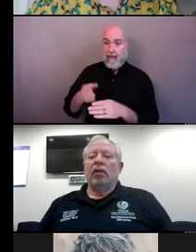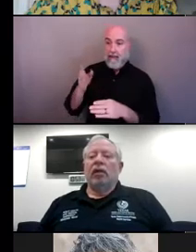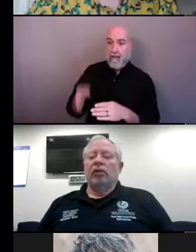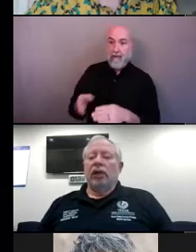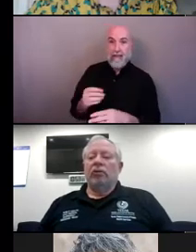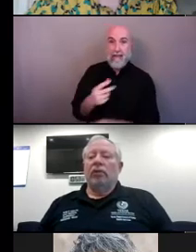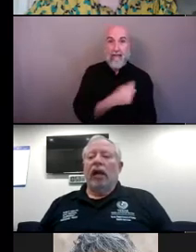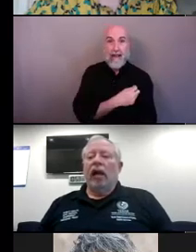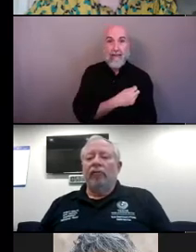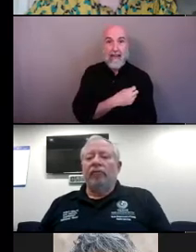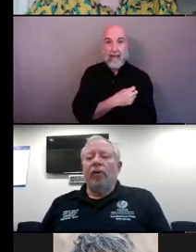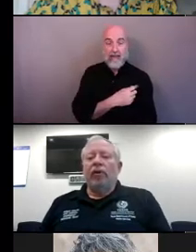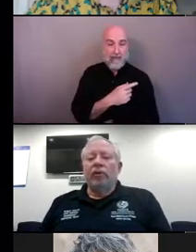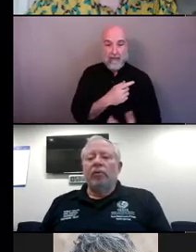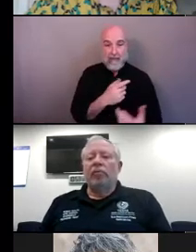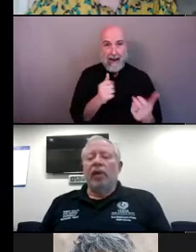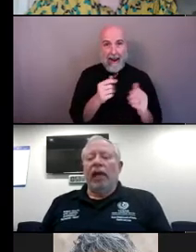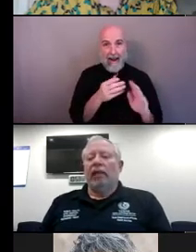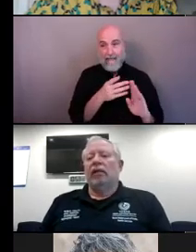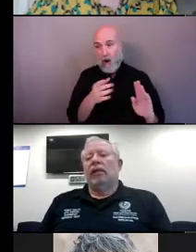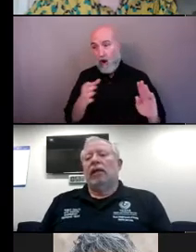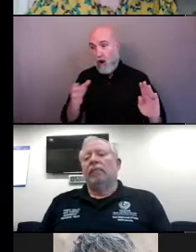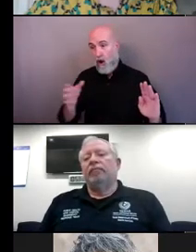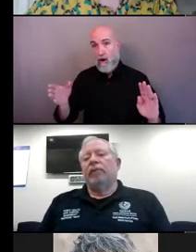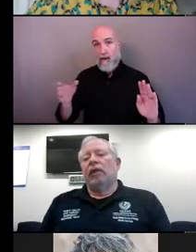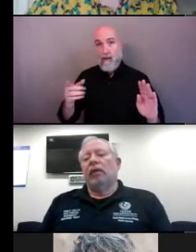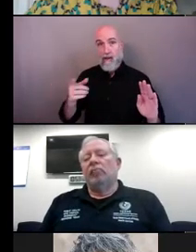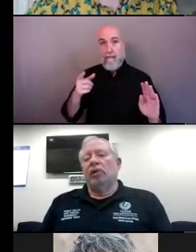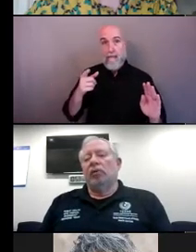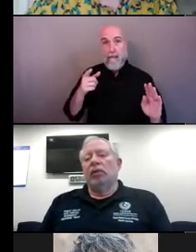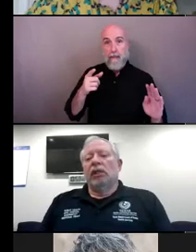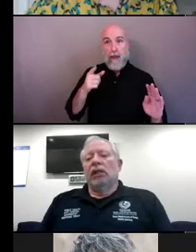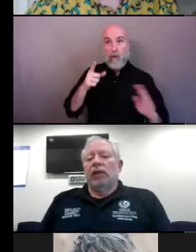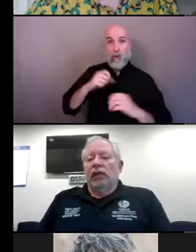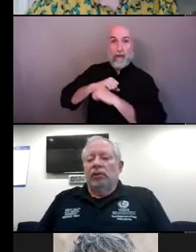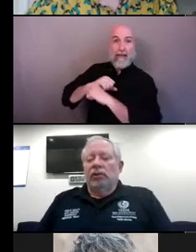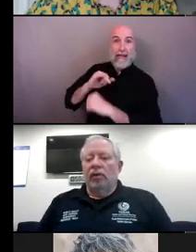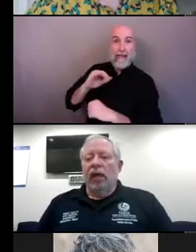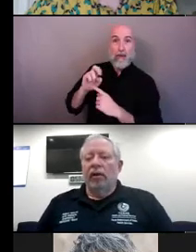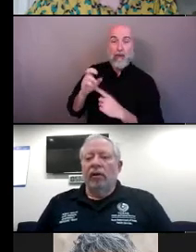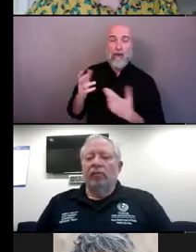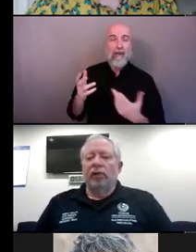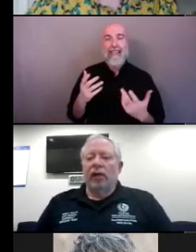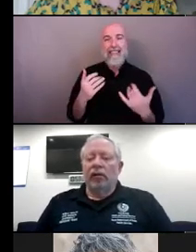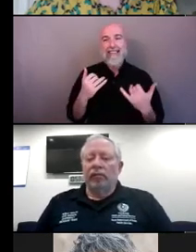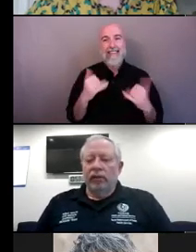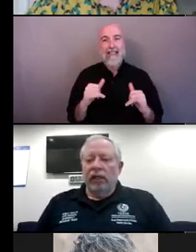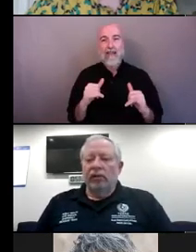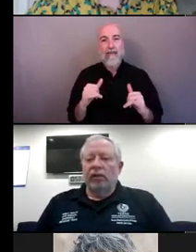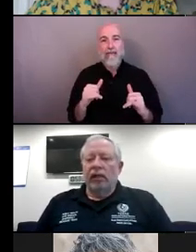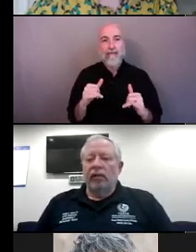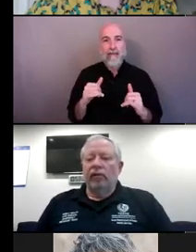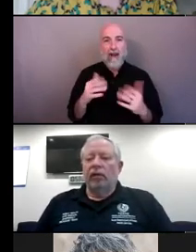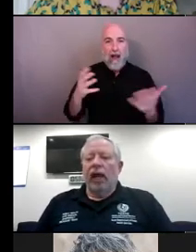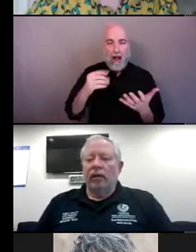vaccination schedule, how far do you remain immune is, again, still a matter of